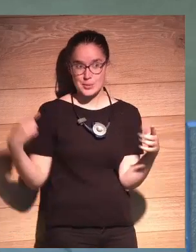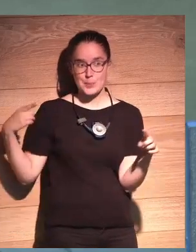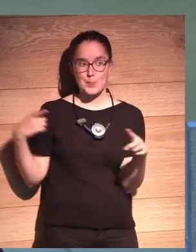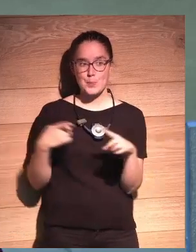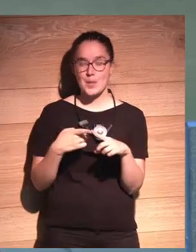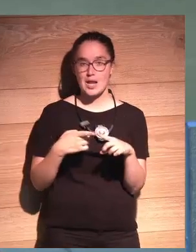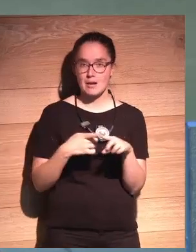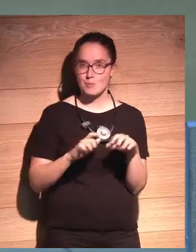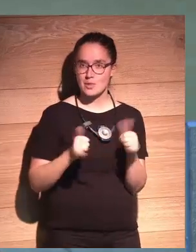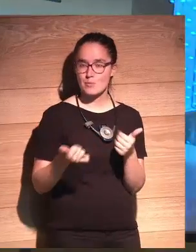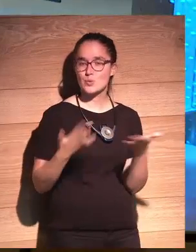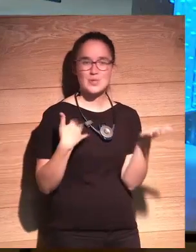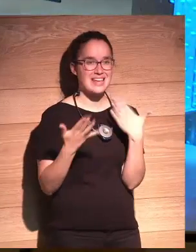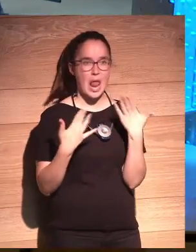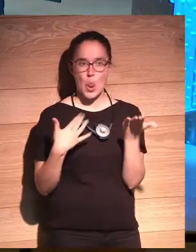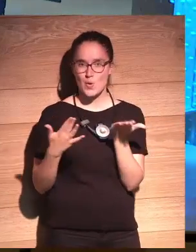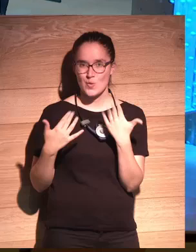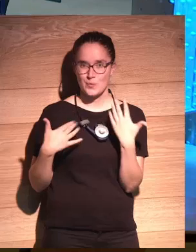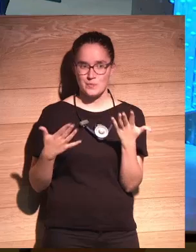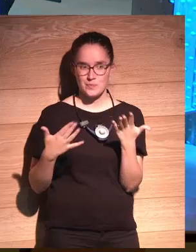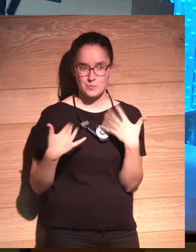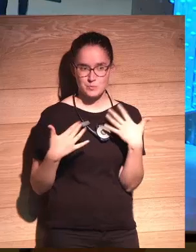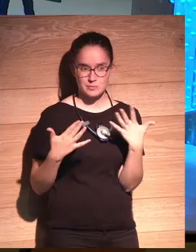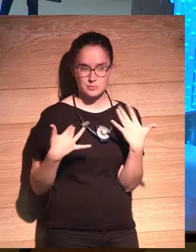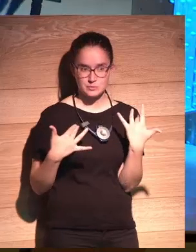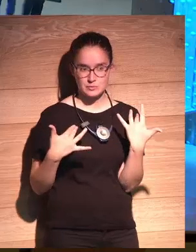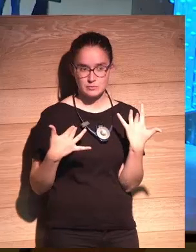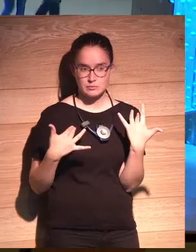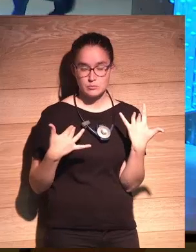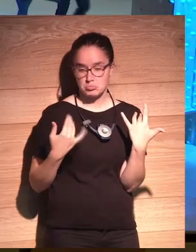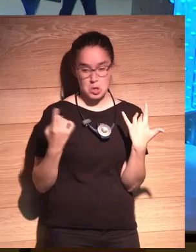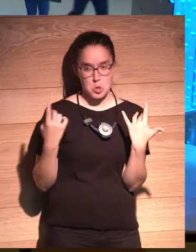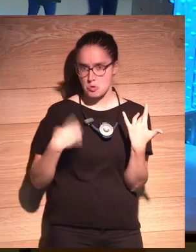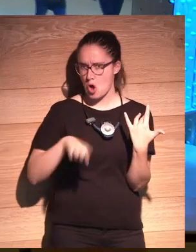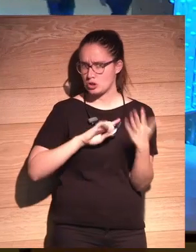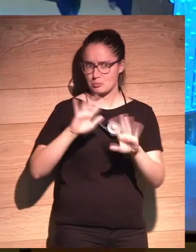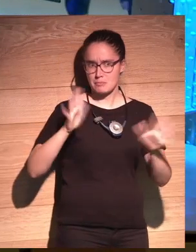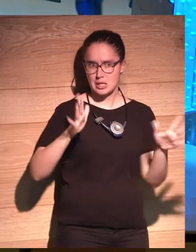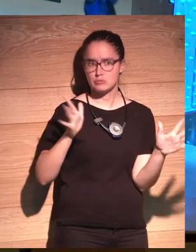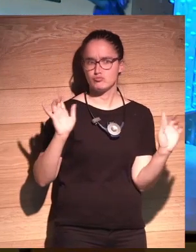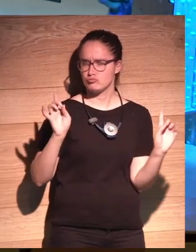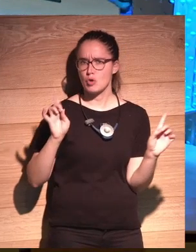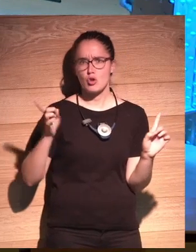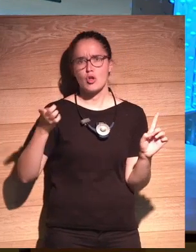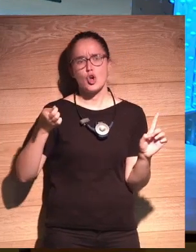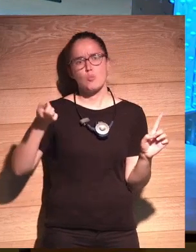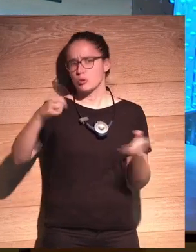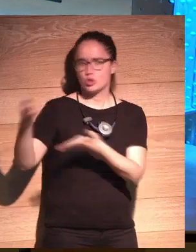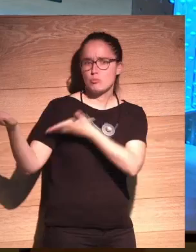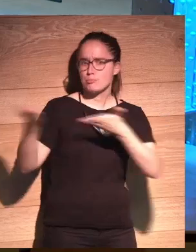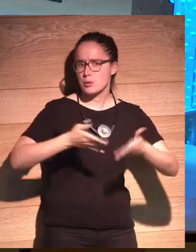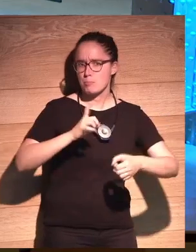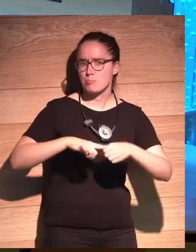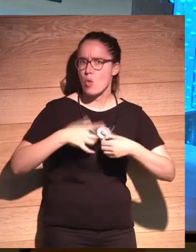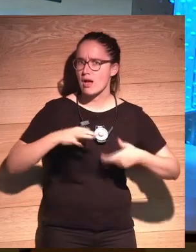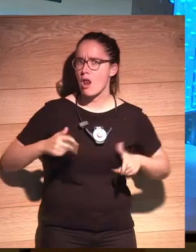here with us, so that we can start a conversation, not only among us. You